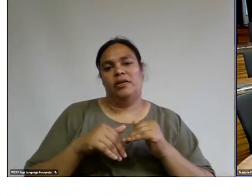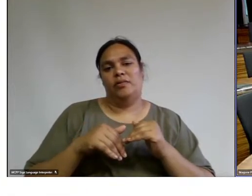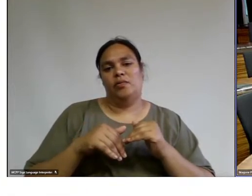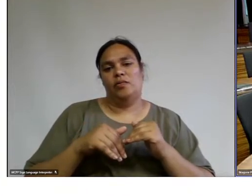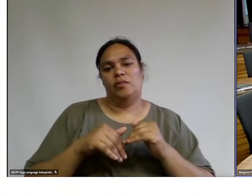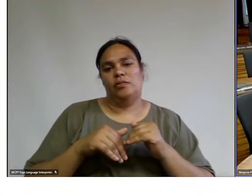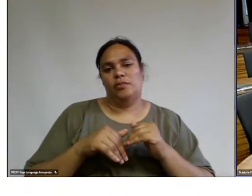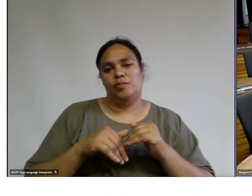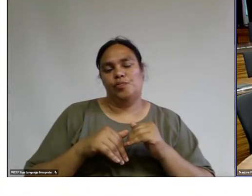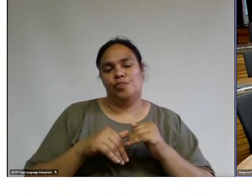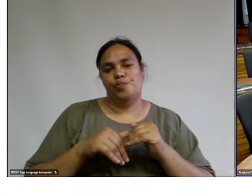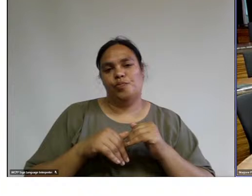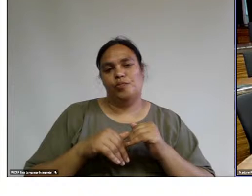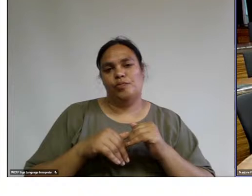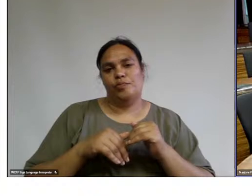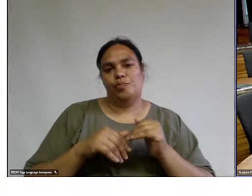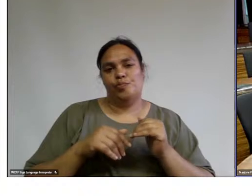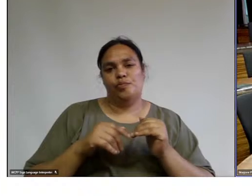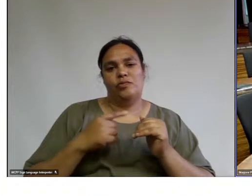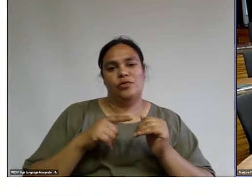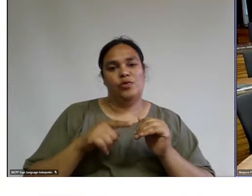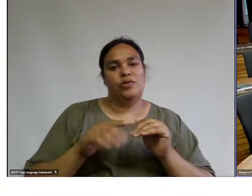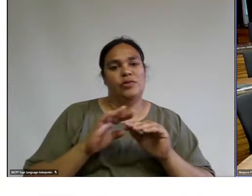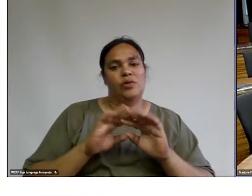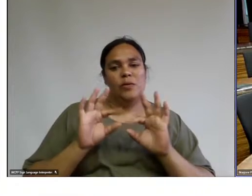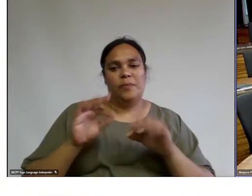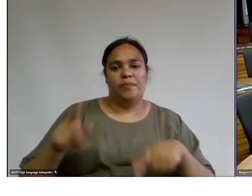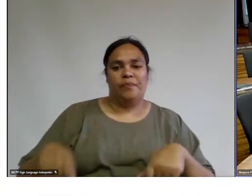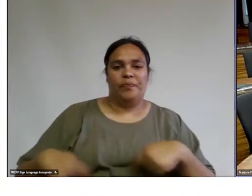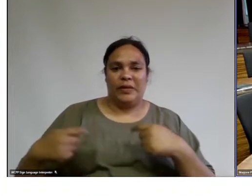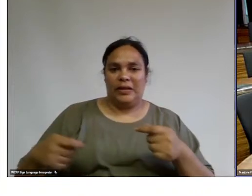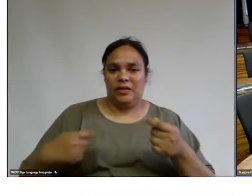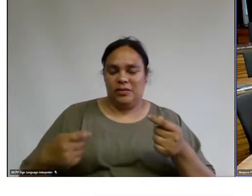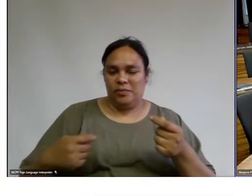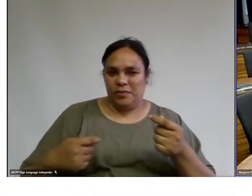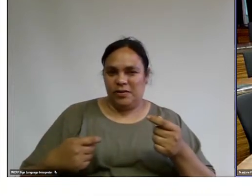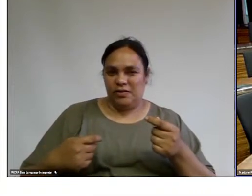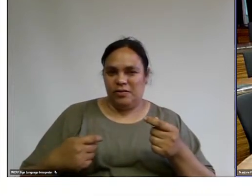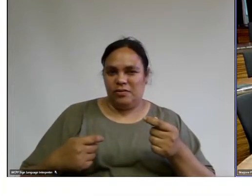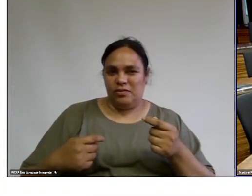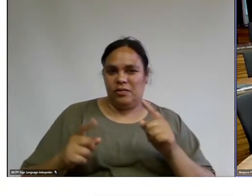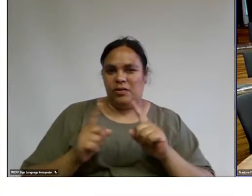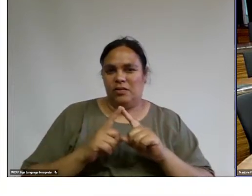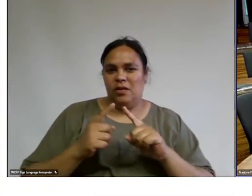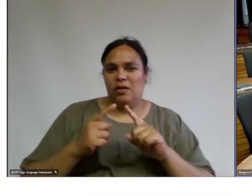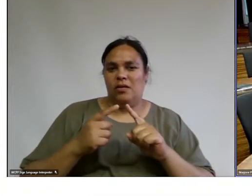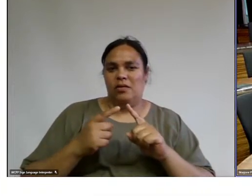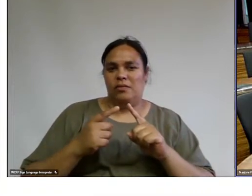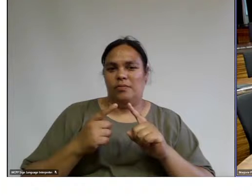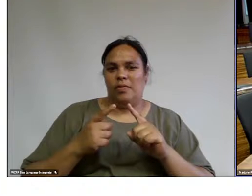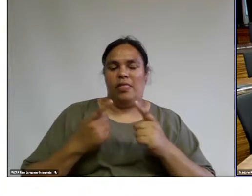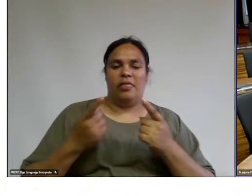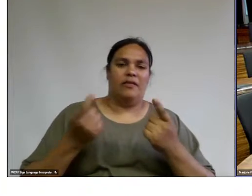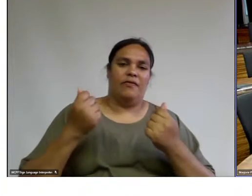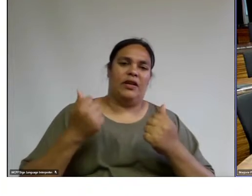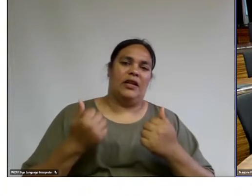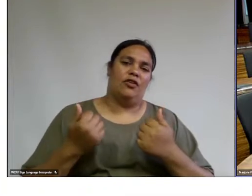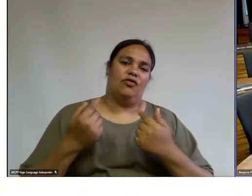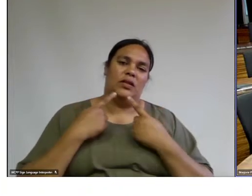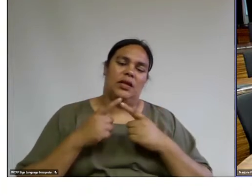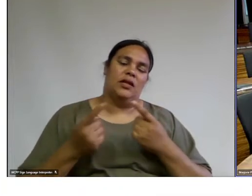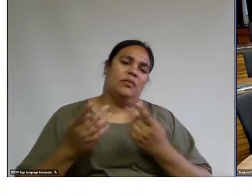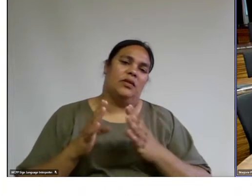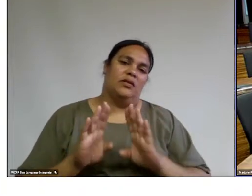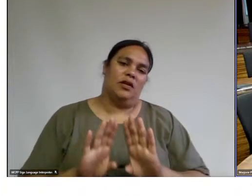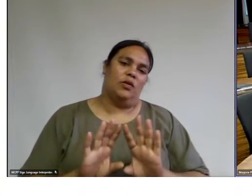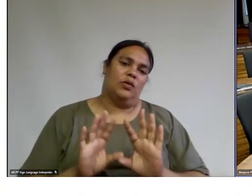comes into this irregular expenditure register, and we disclose it in the financial statements in terms of transparency